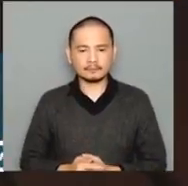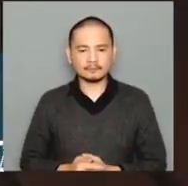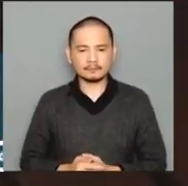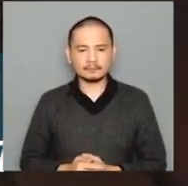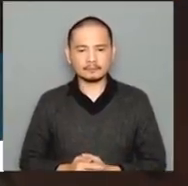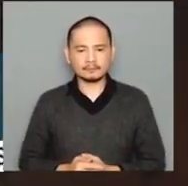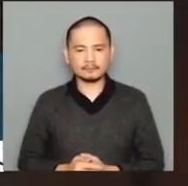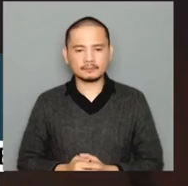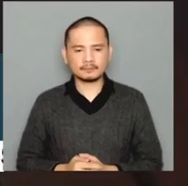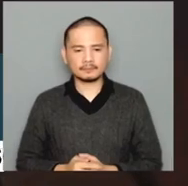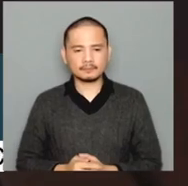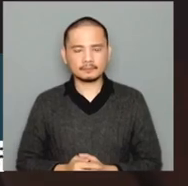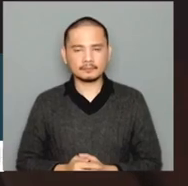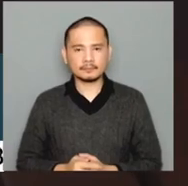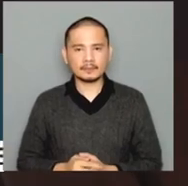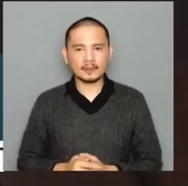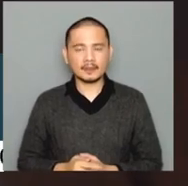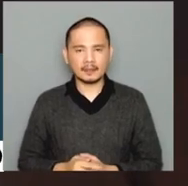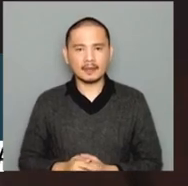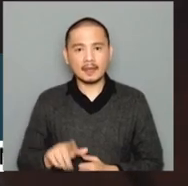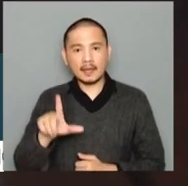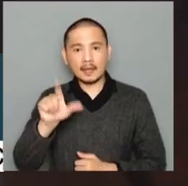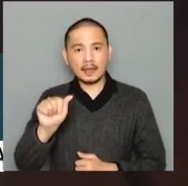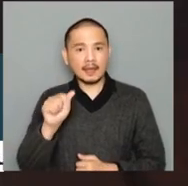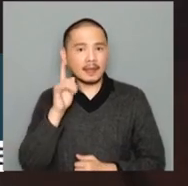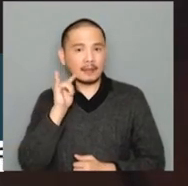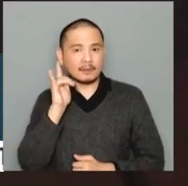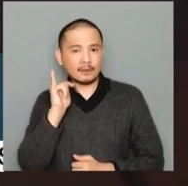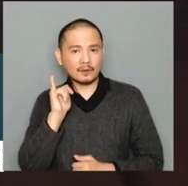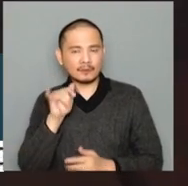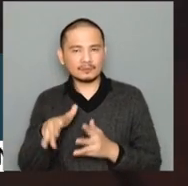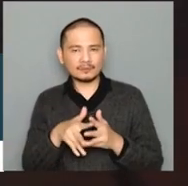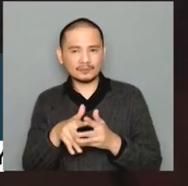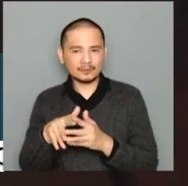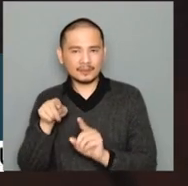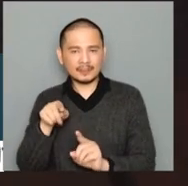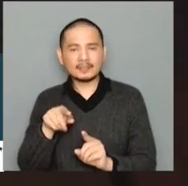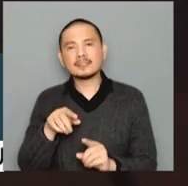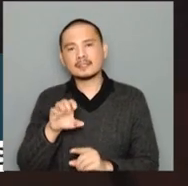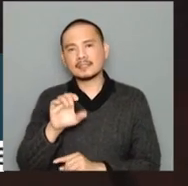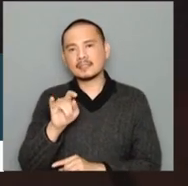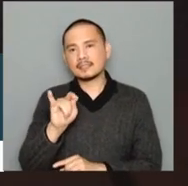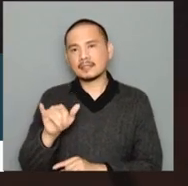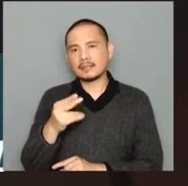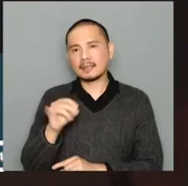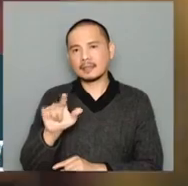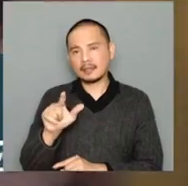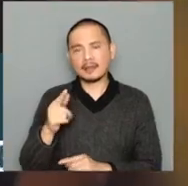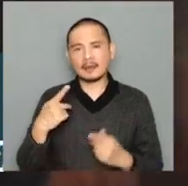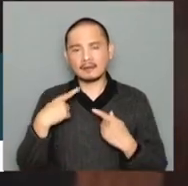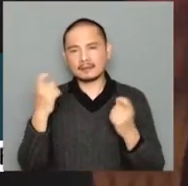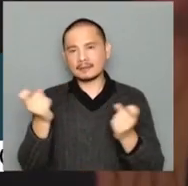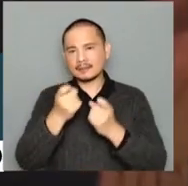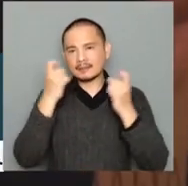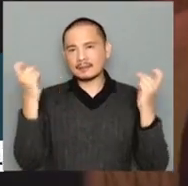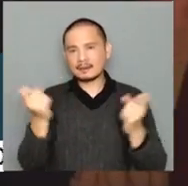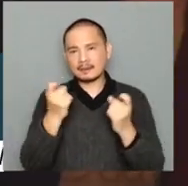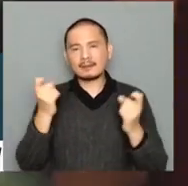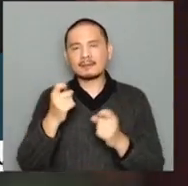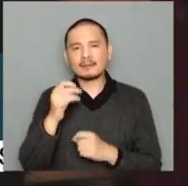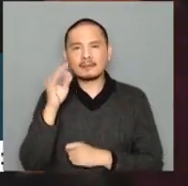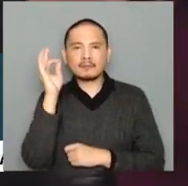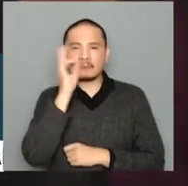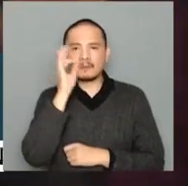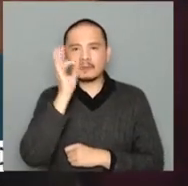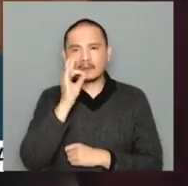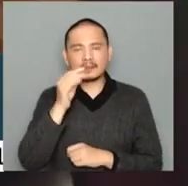The night skies of Los Angeles beam with Pinoy pride as the LA City Hall celebrates Filipino American History Month, or FAM. This past week, Phil-Am funny